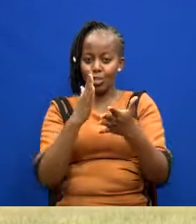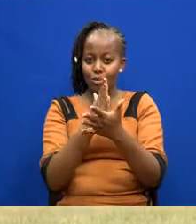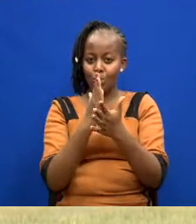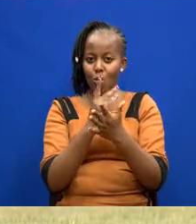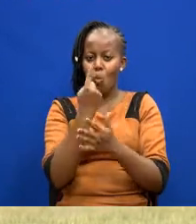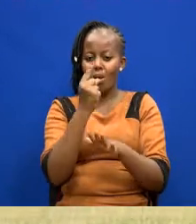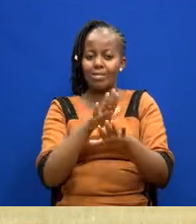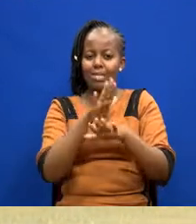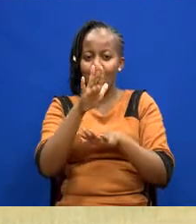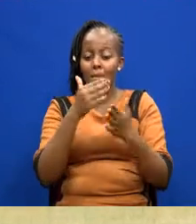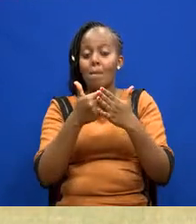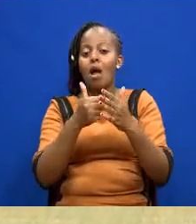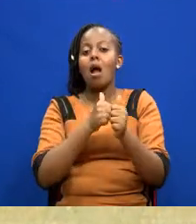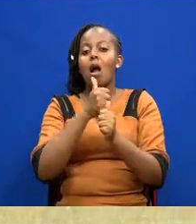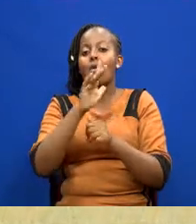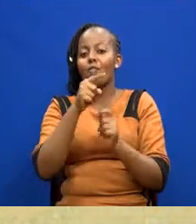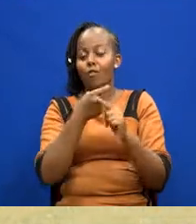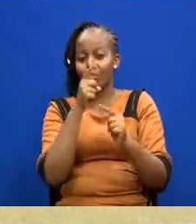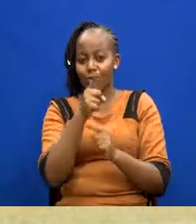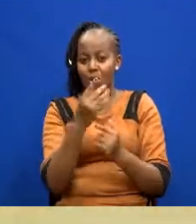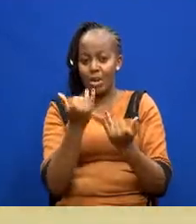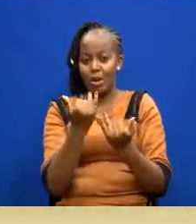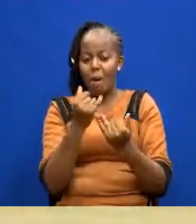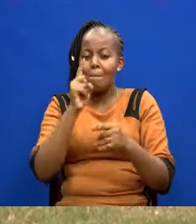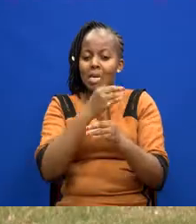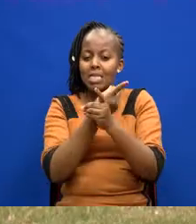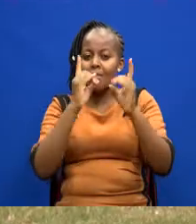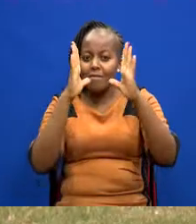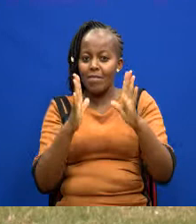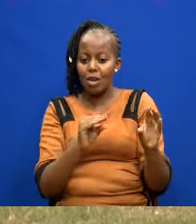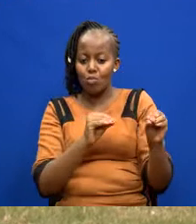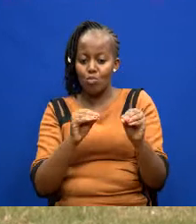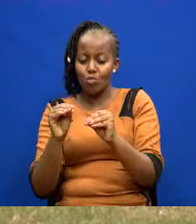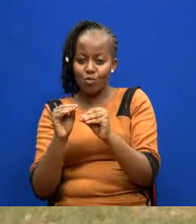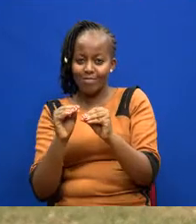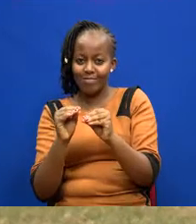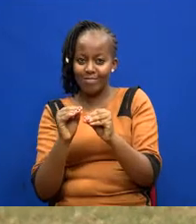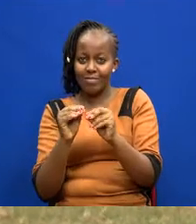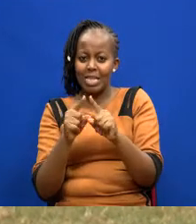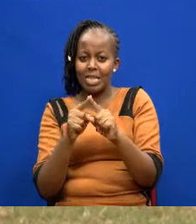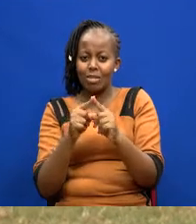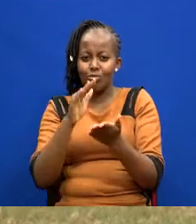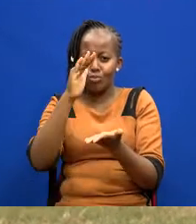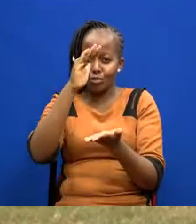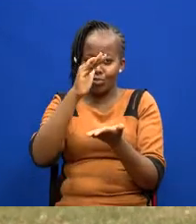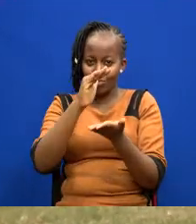step away from you. So the tackler needs to now move in,